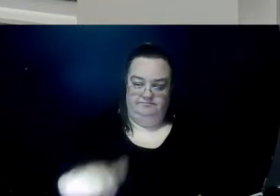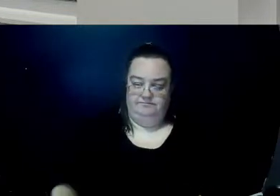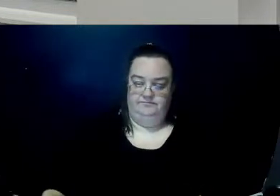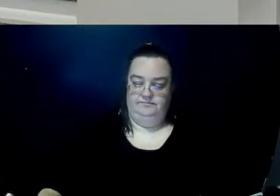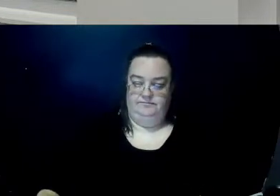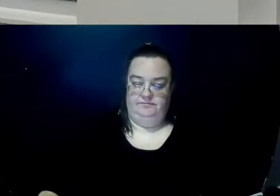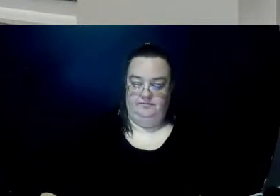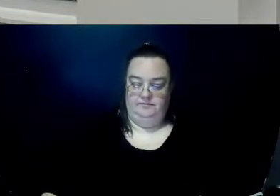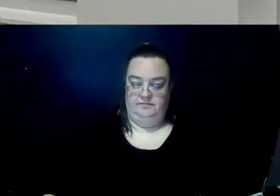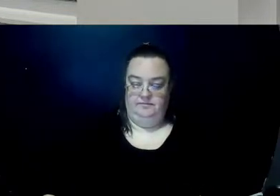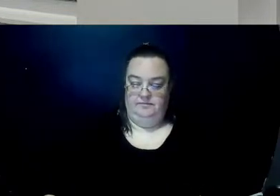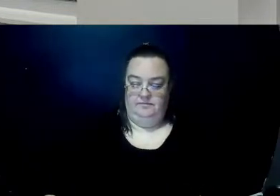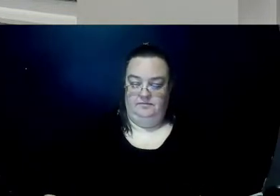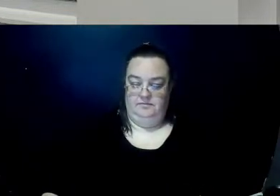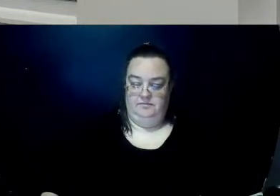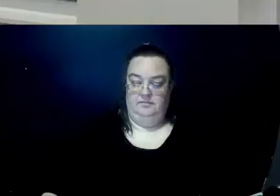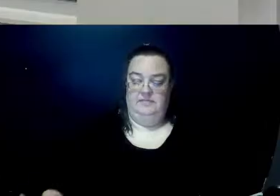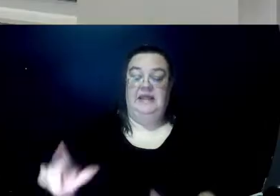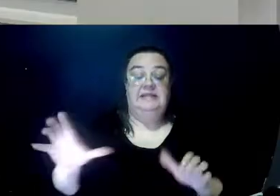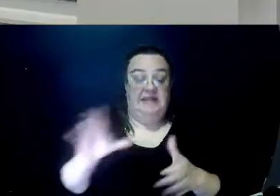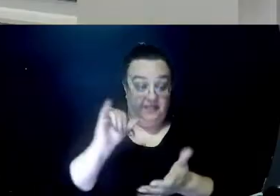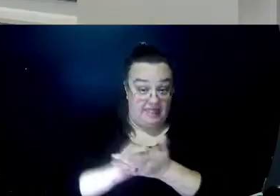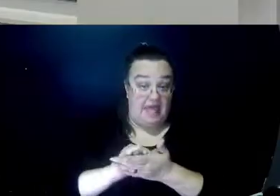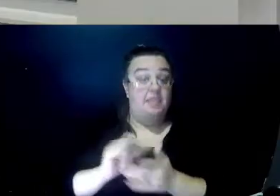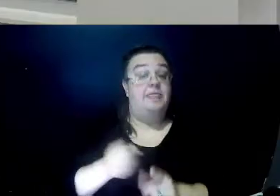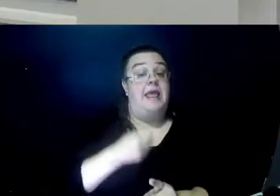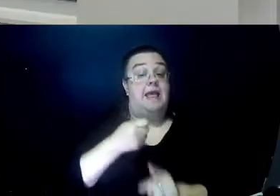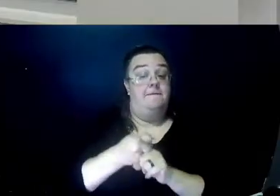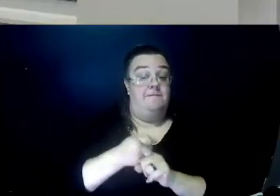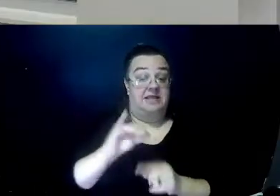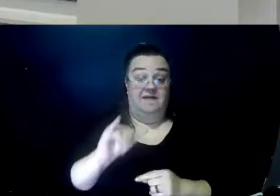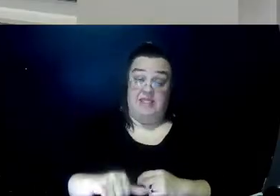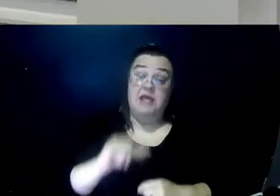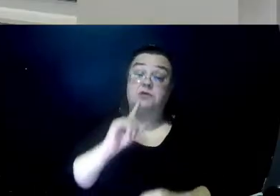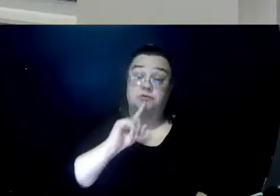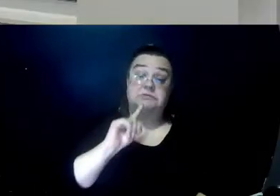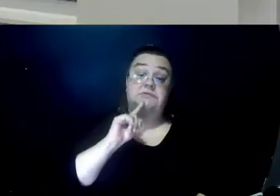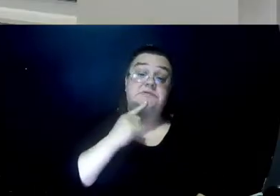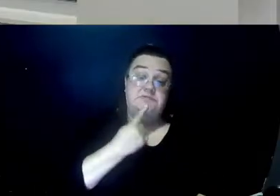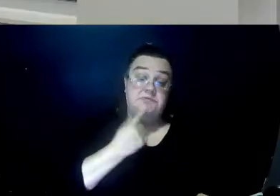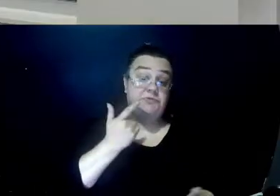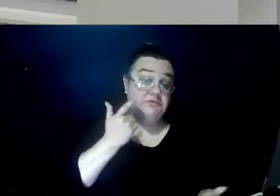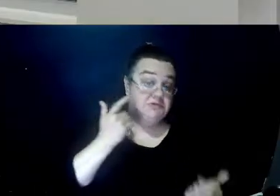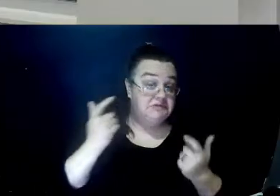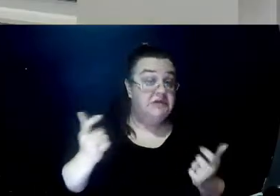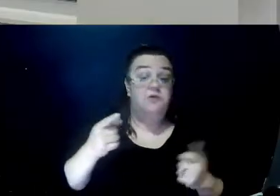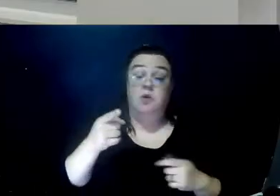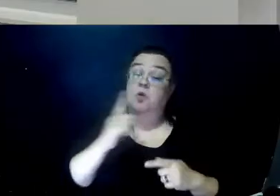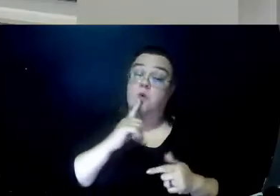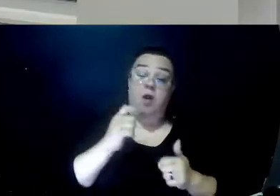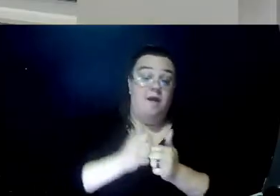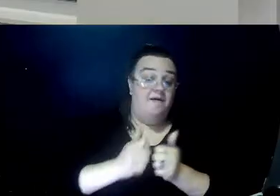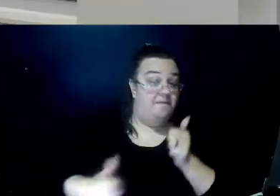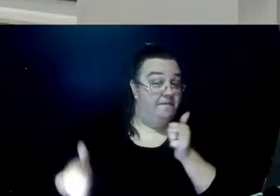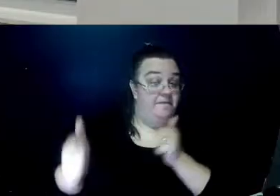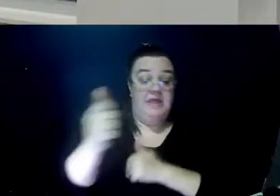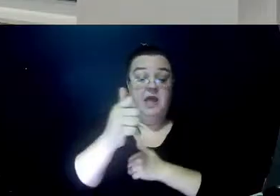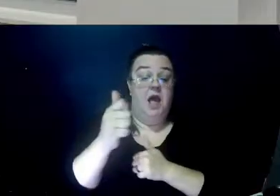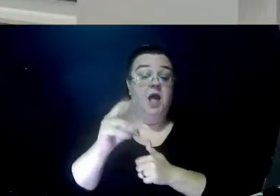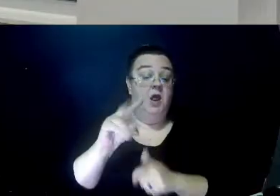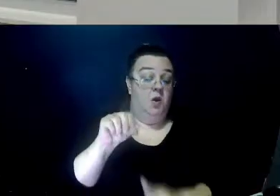They did that. The impacts of that are substantial. They go far beyond Ward 4.